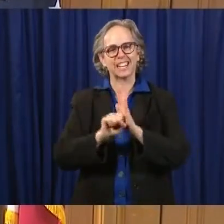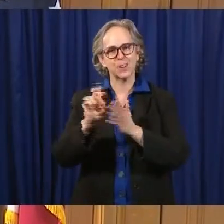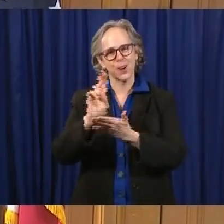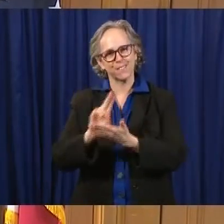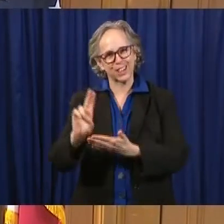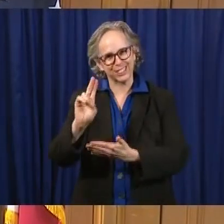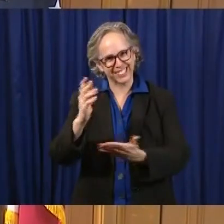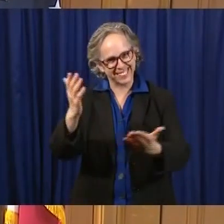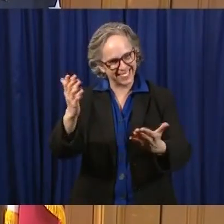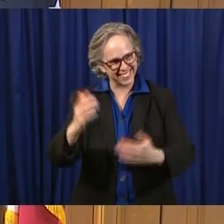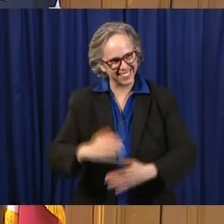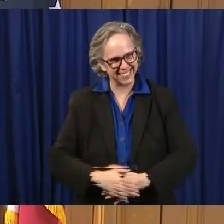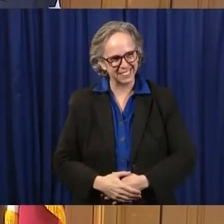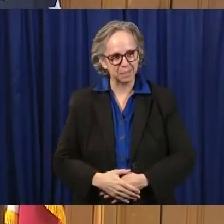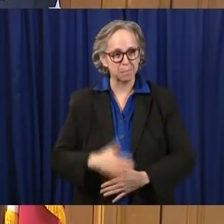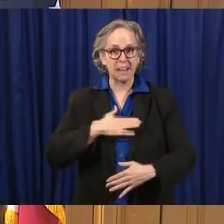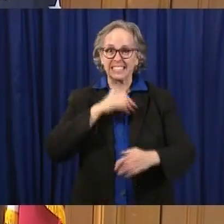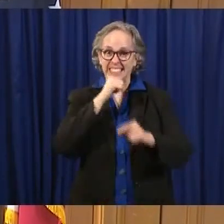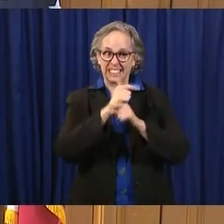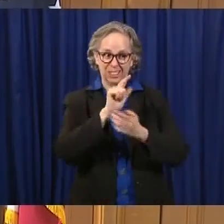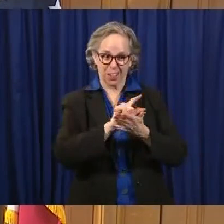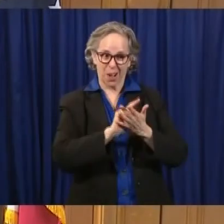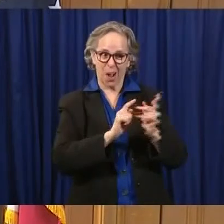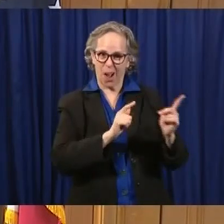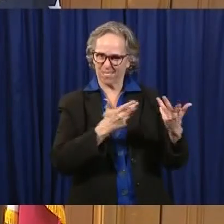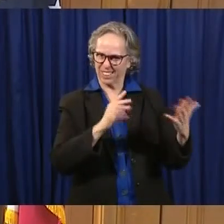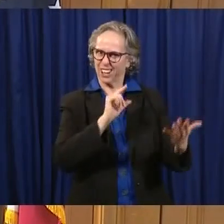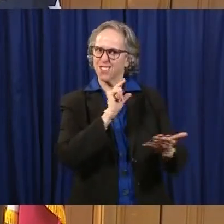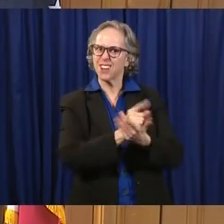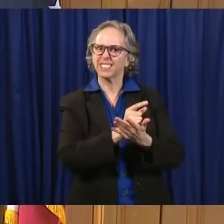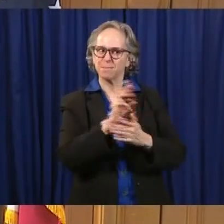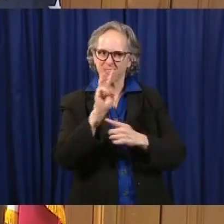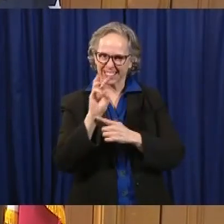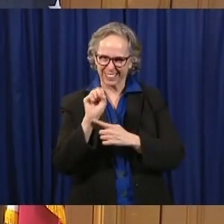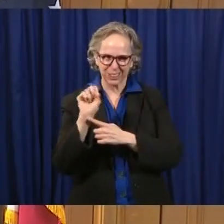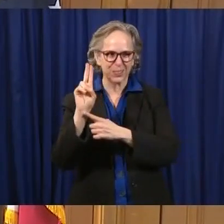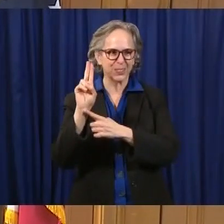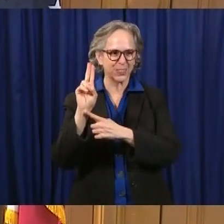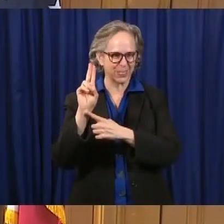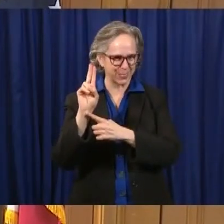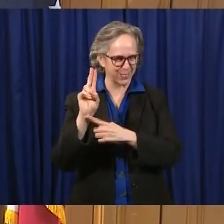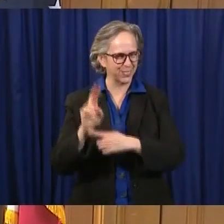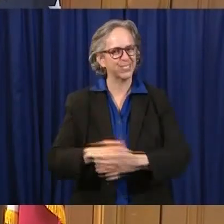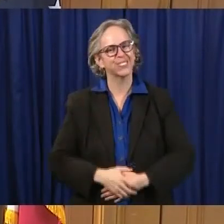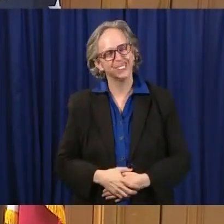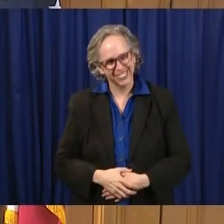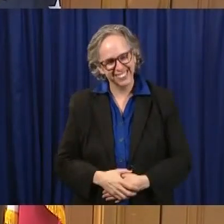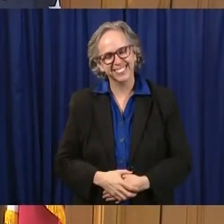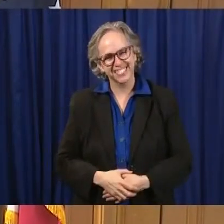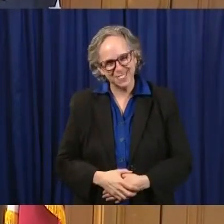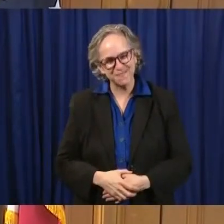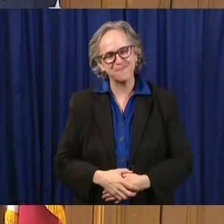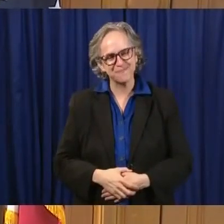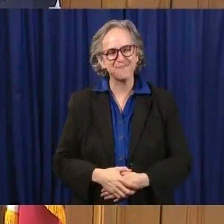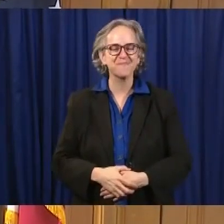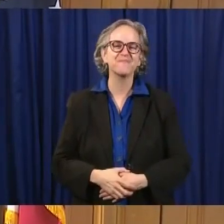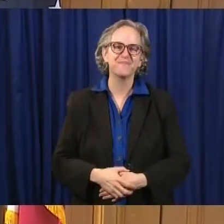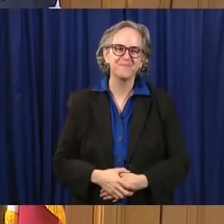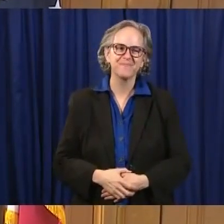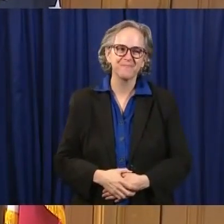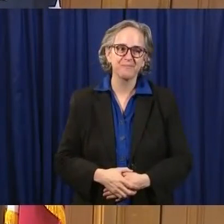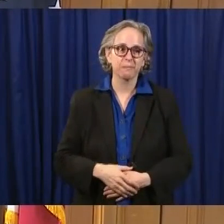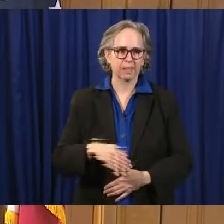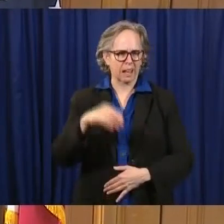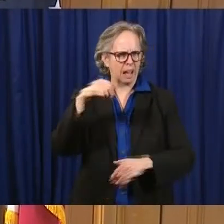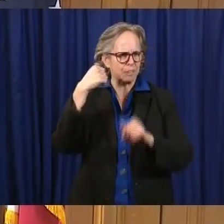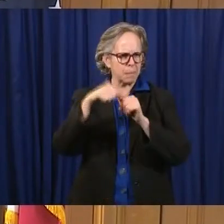sister-in-law, Bethine, graduated from Wright State, and one summer, Fran